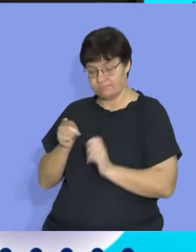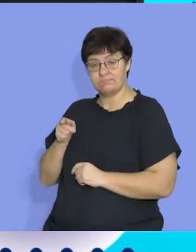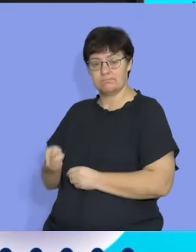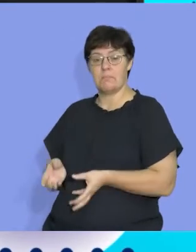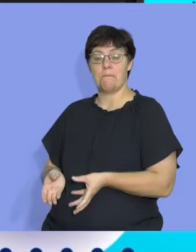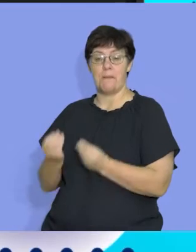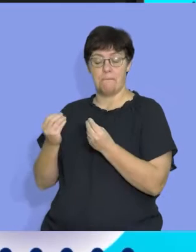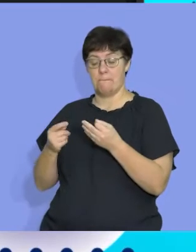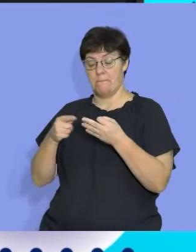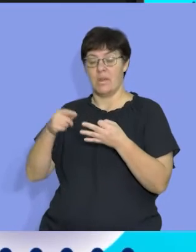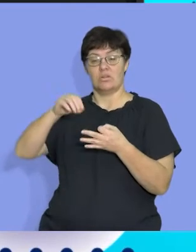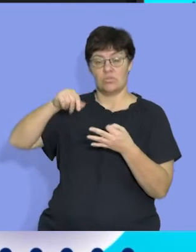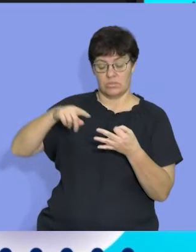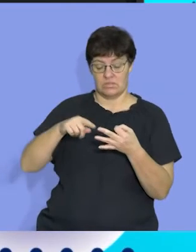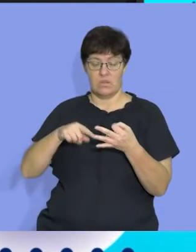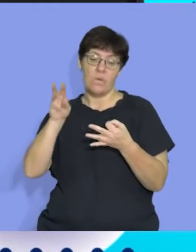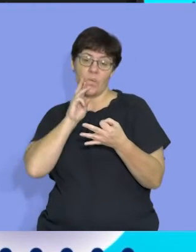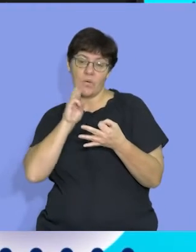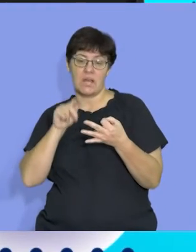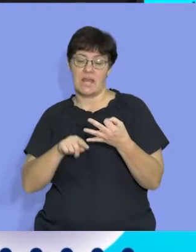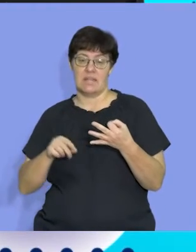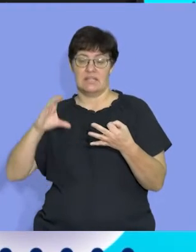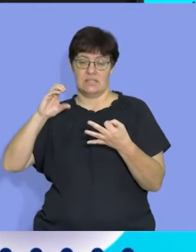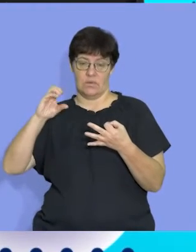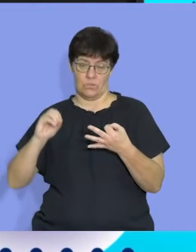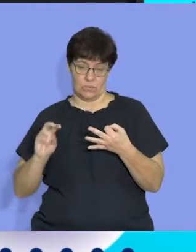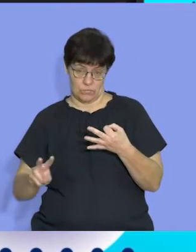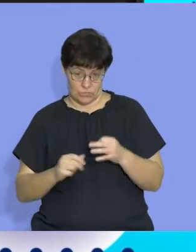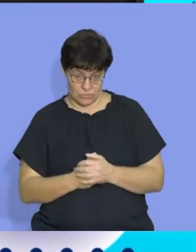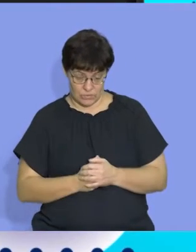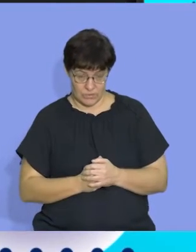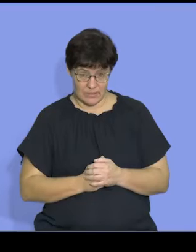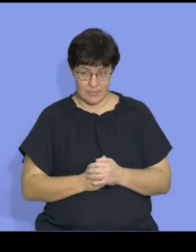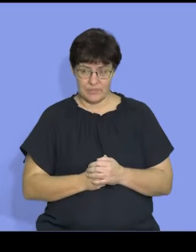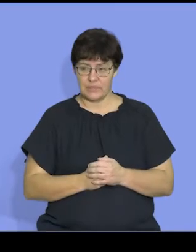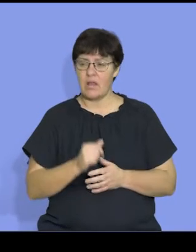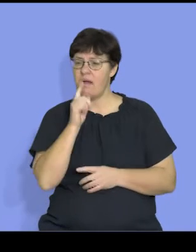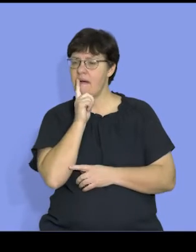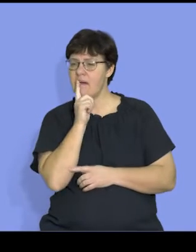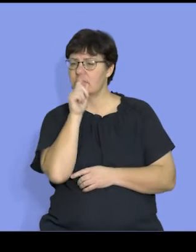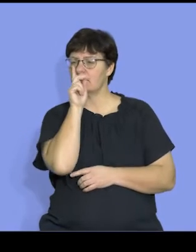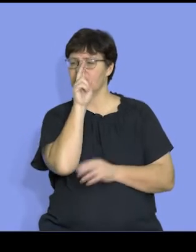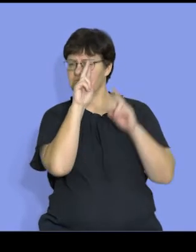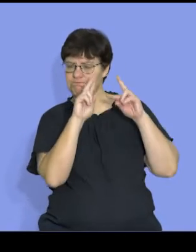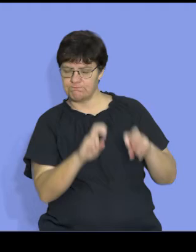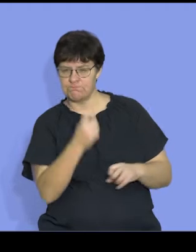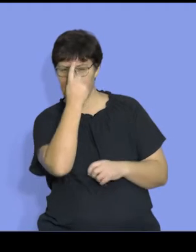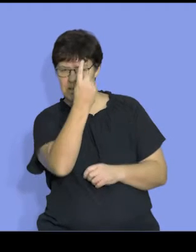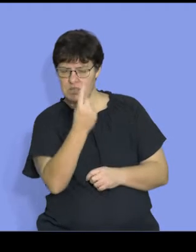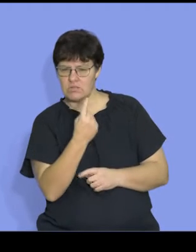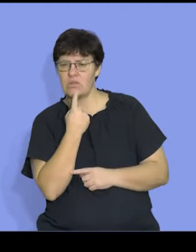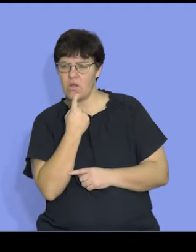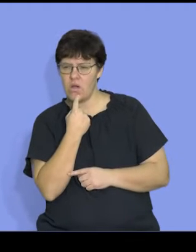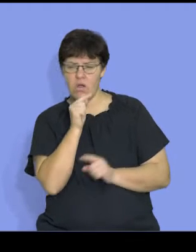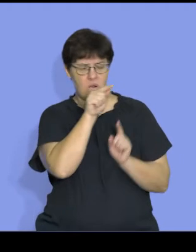react to give us salt, water, as well as carbon dioxide, right? So we're going to interrogate each one of them and see which one gives